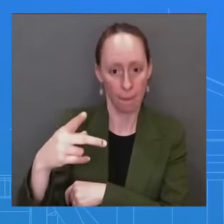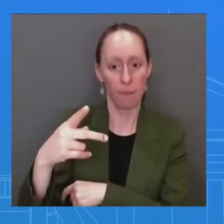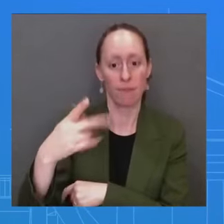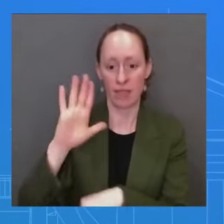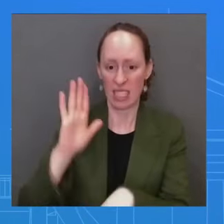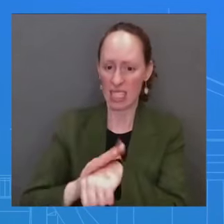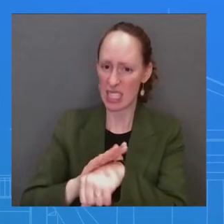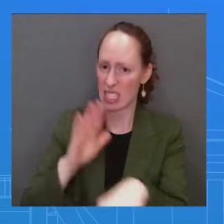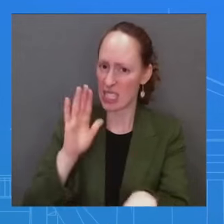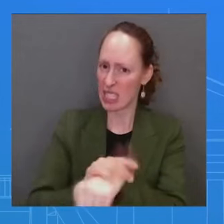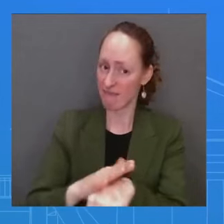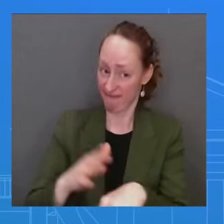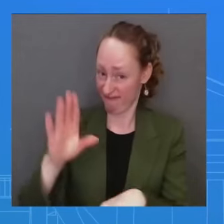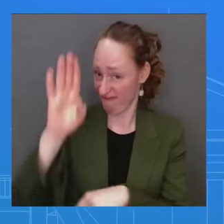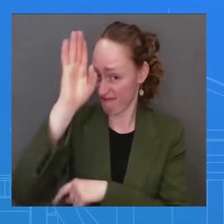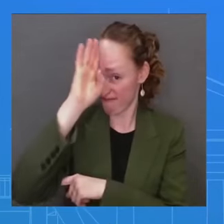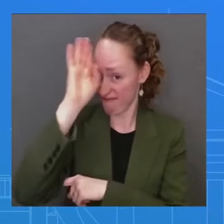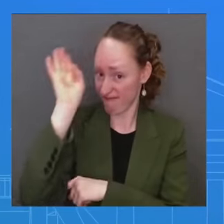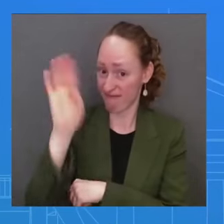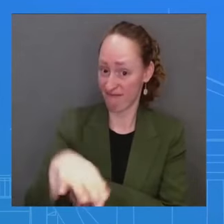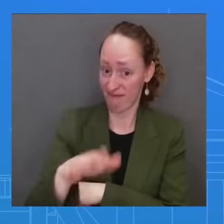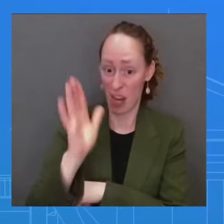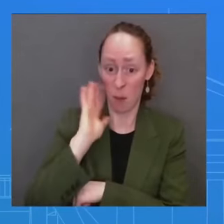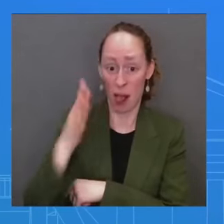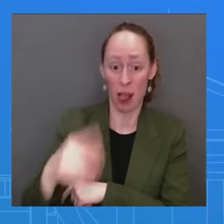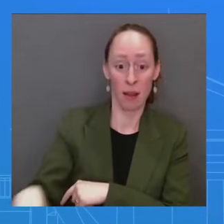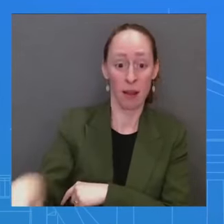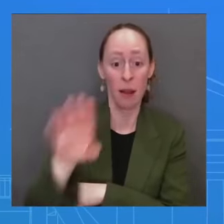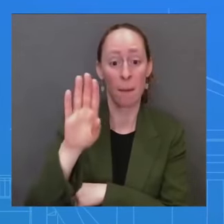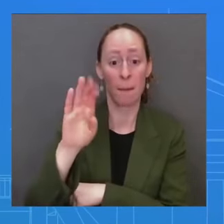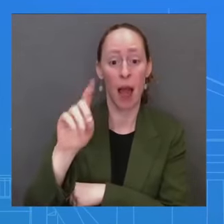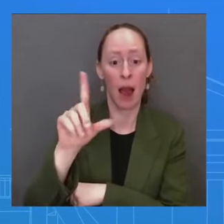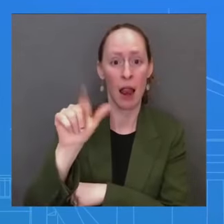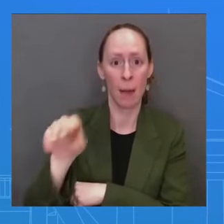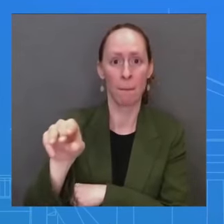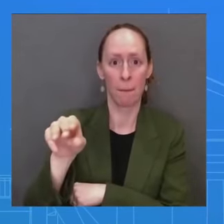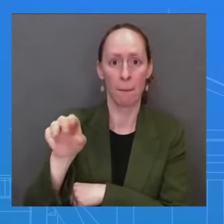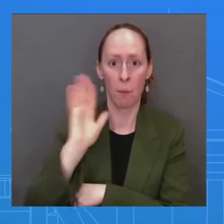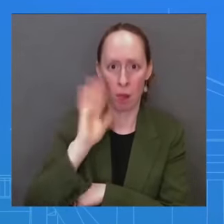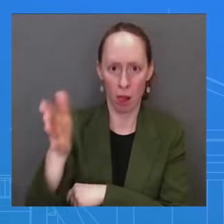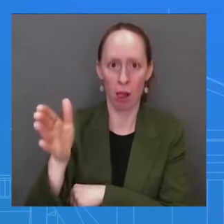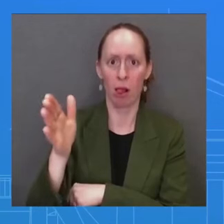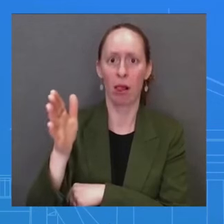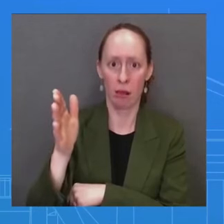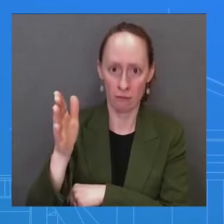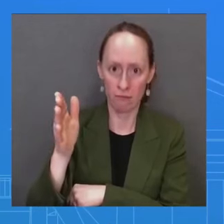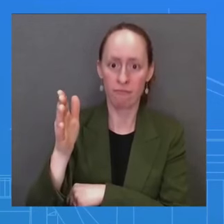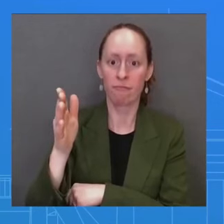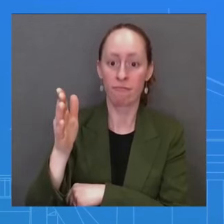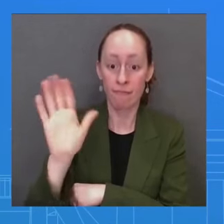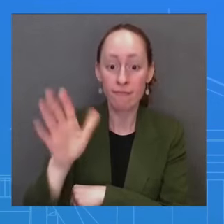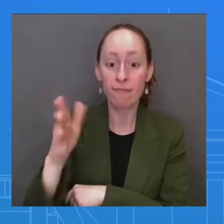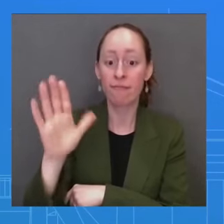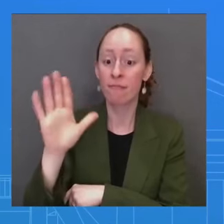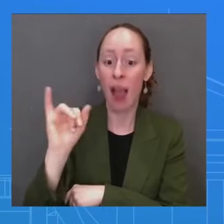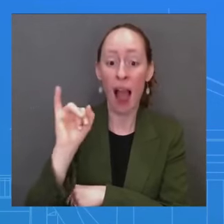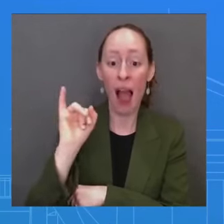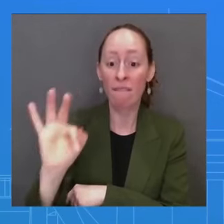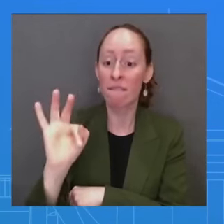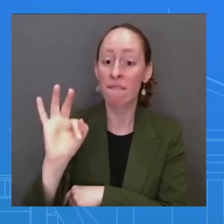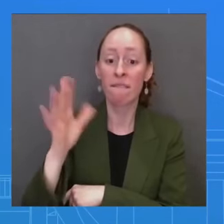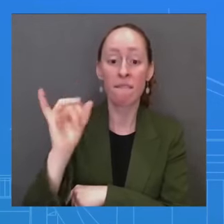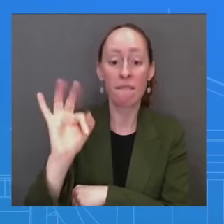this country if the case against him affects the election results in November. Without